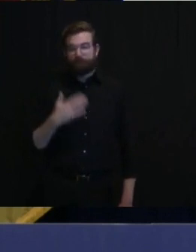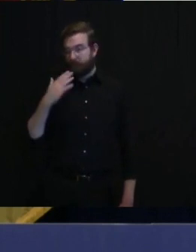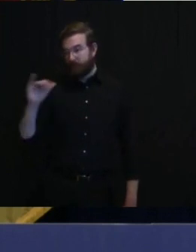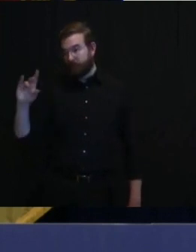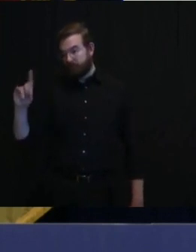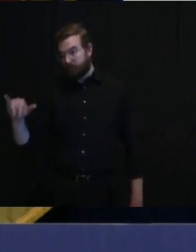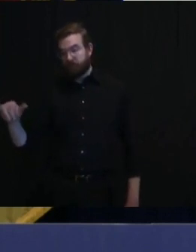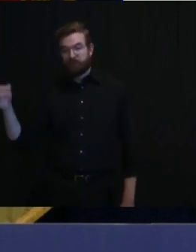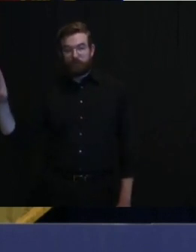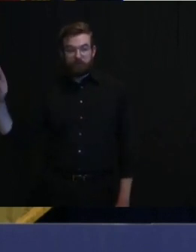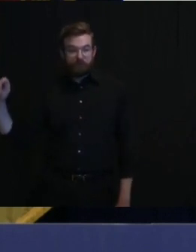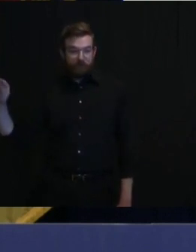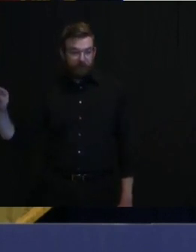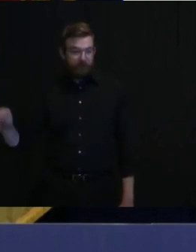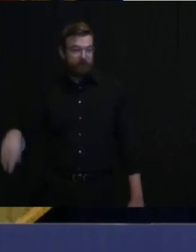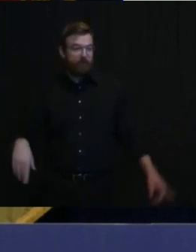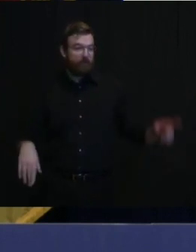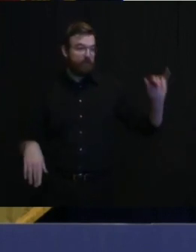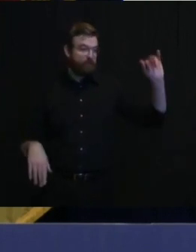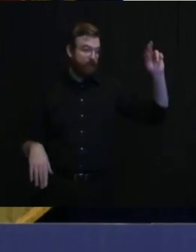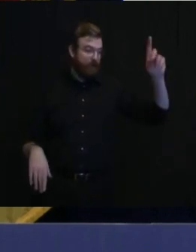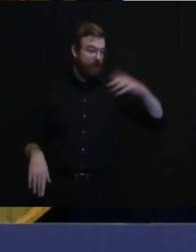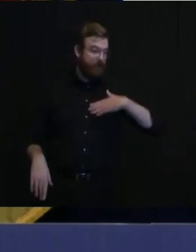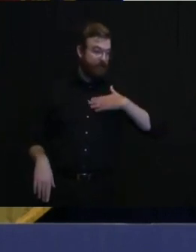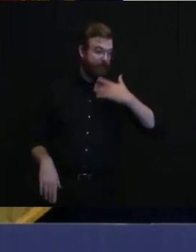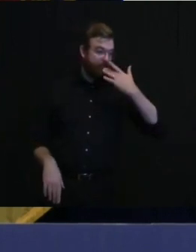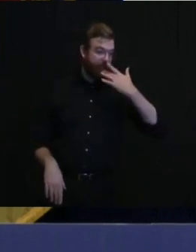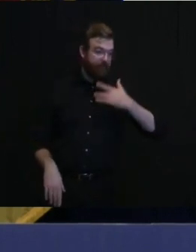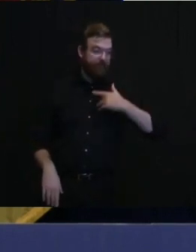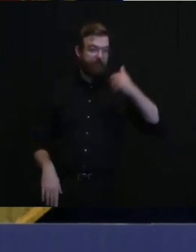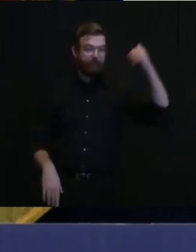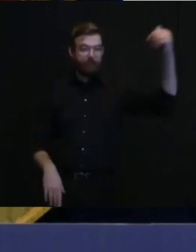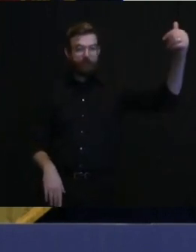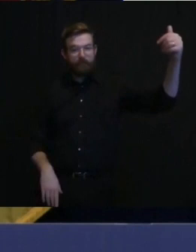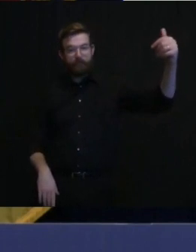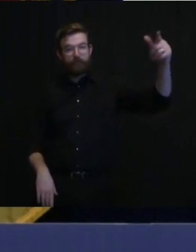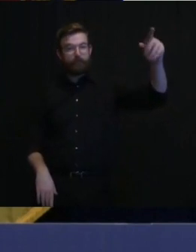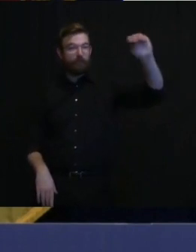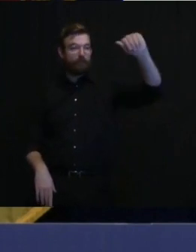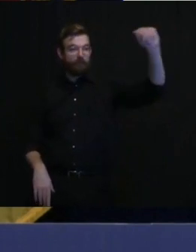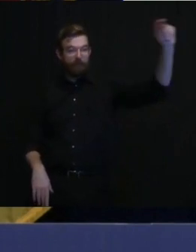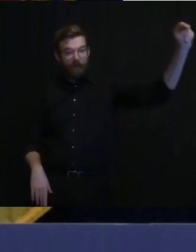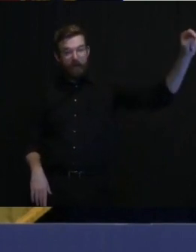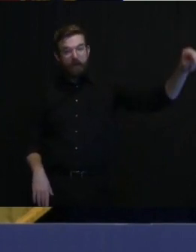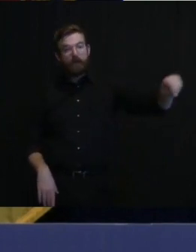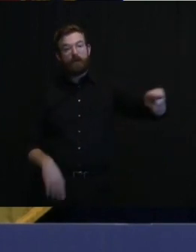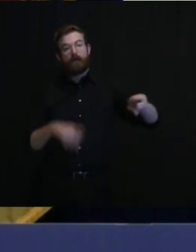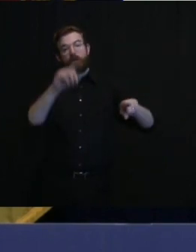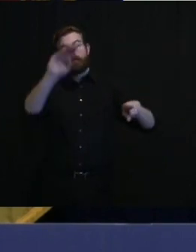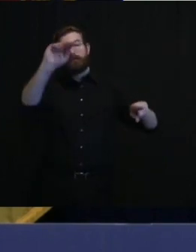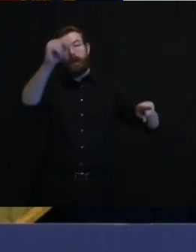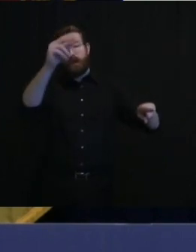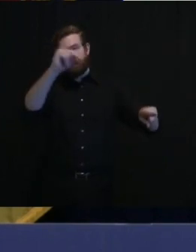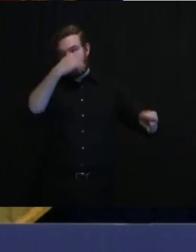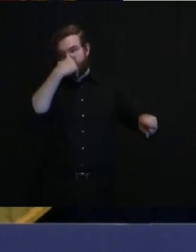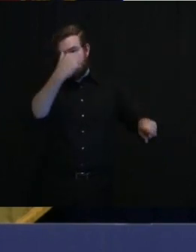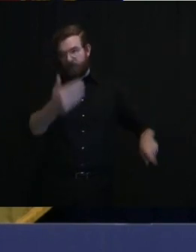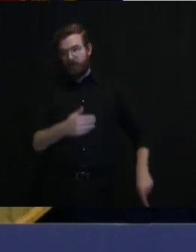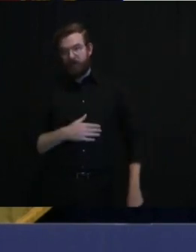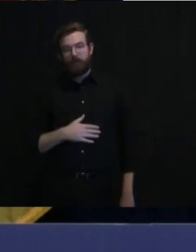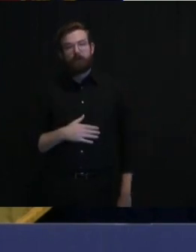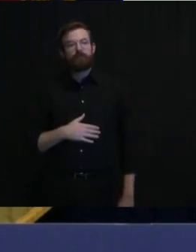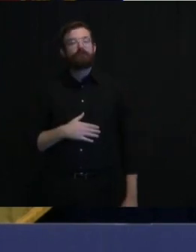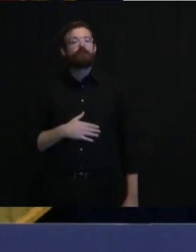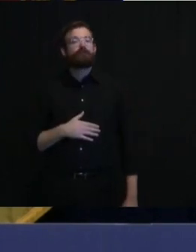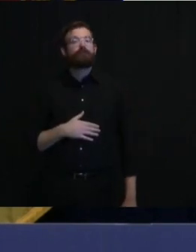everything. In addition to my normal thanking you, everybody, for the extraordinary work that you've done to get us to